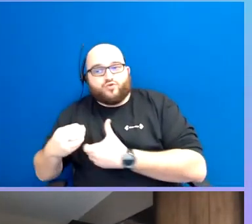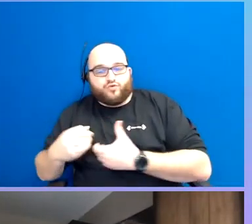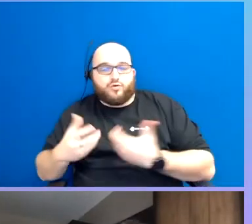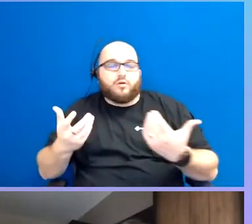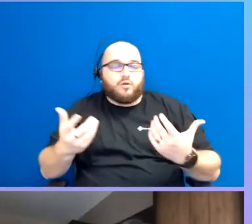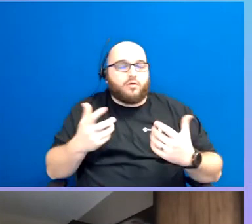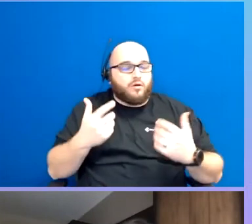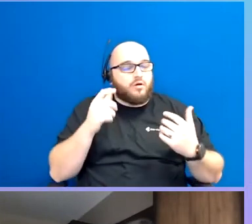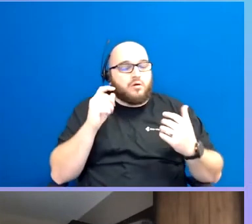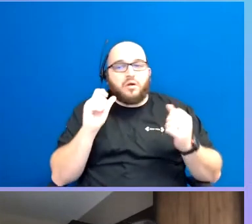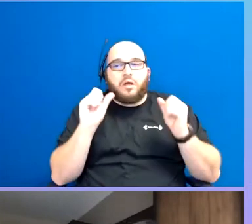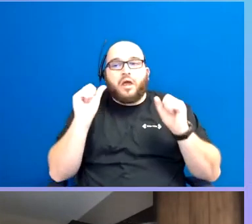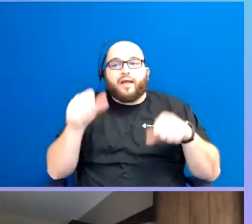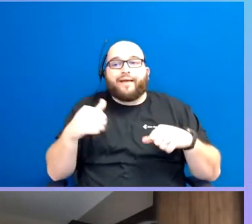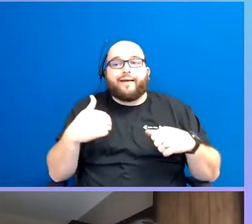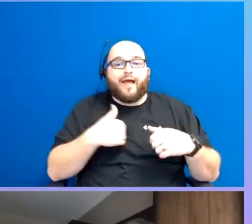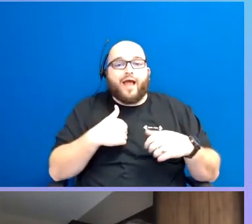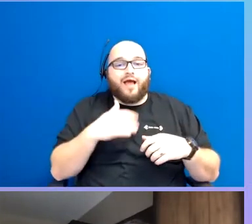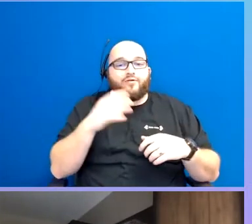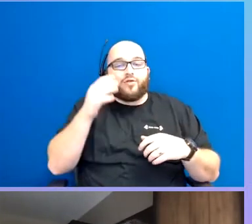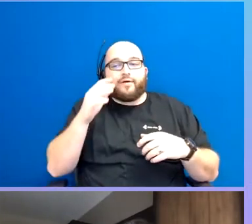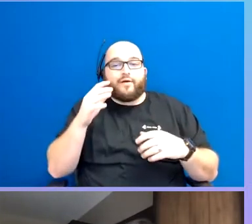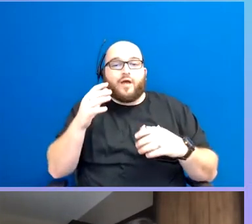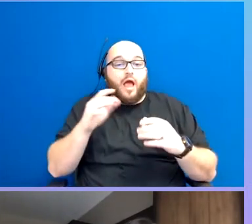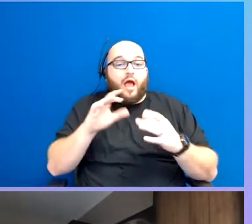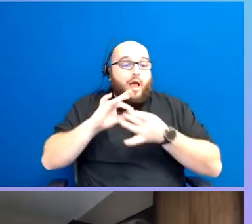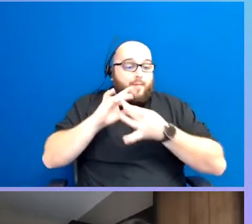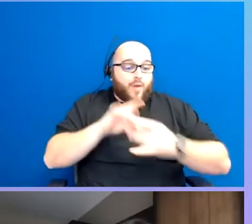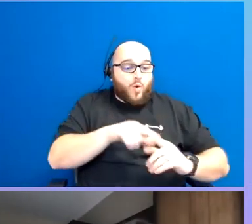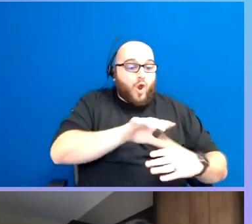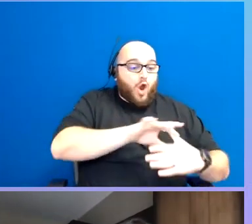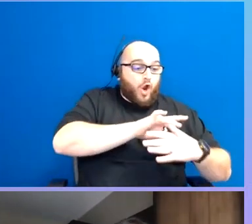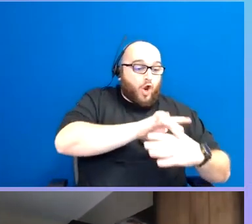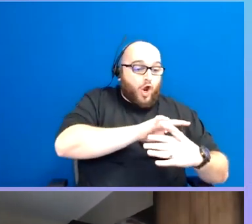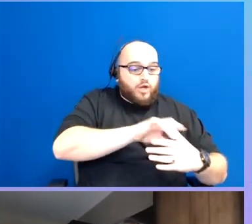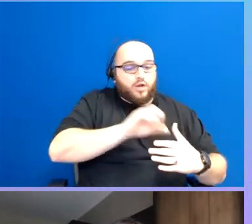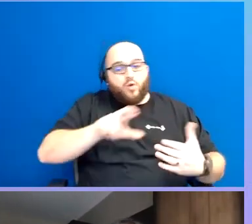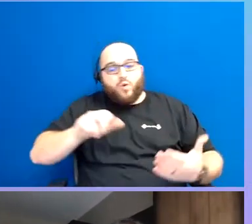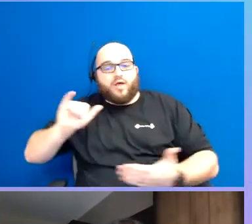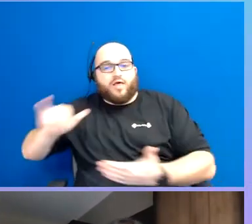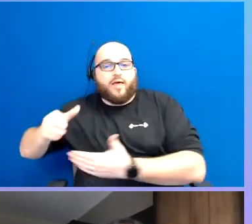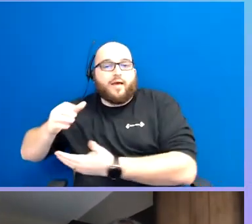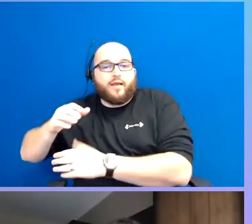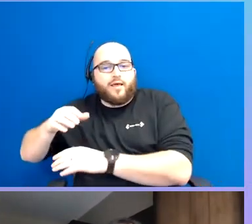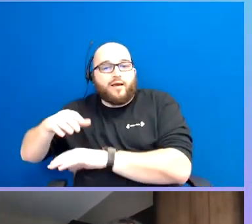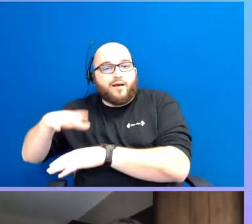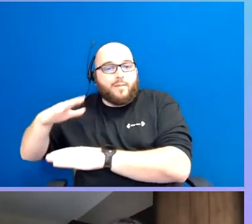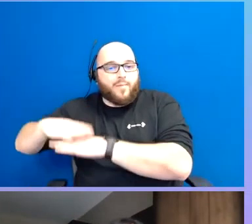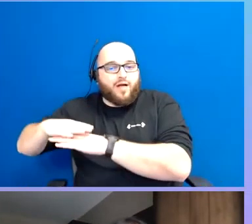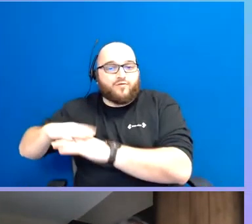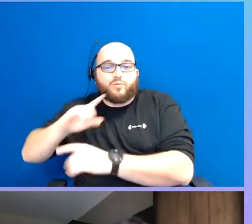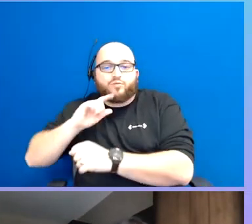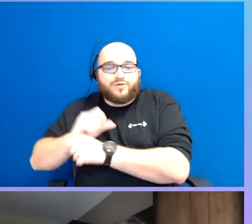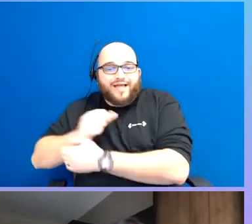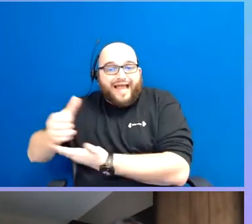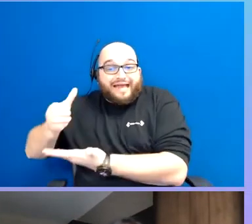be framed around the content or the platform, going back to my initial content versus container analogy.